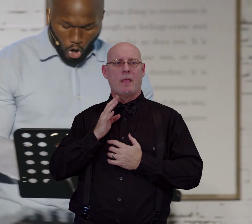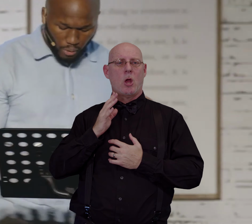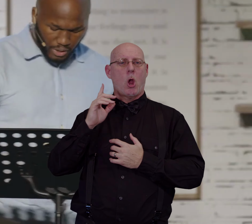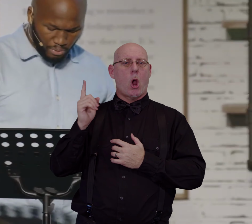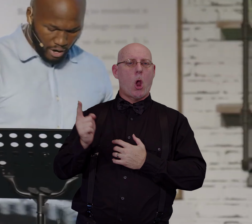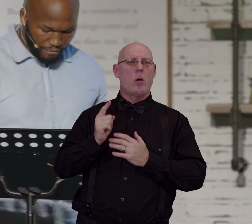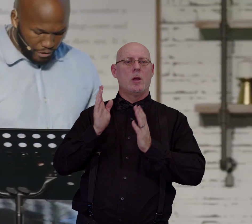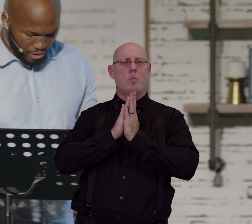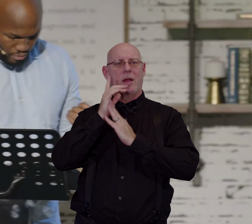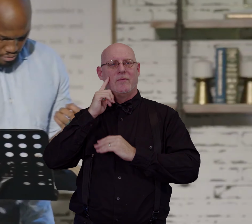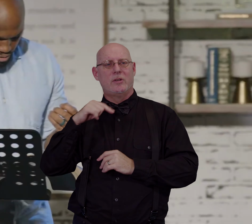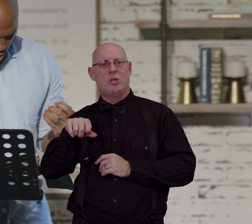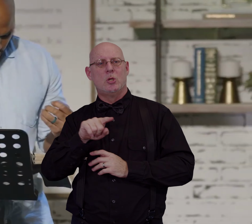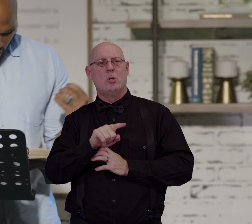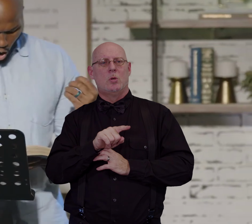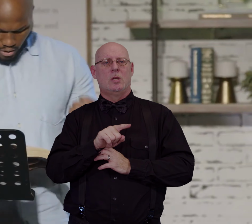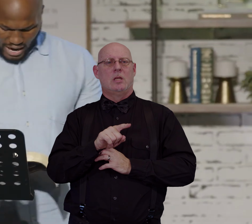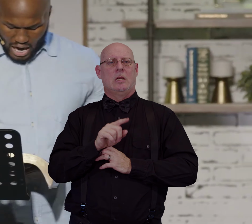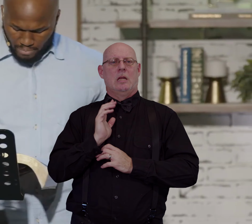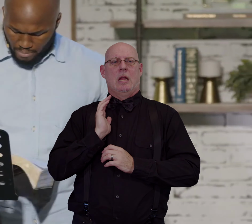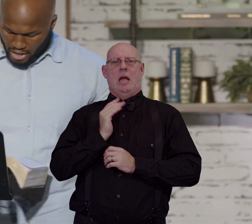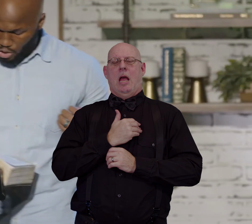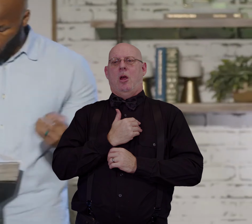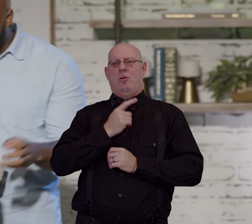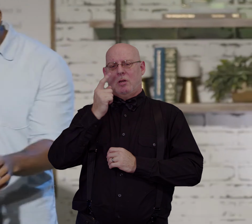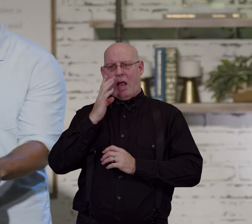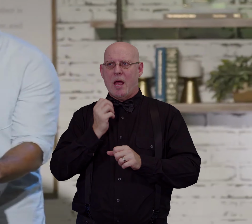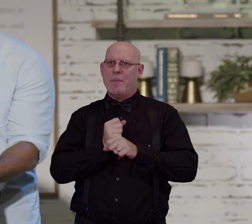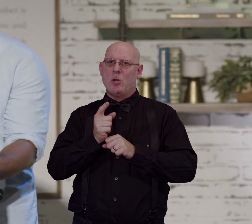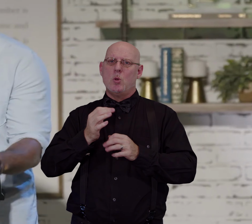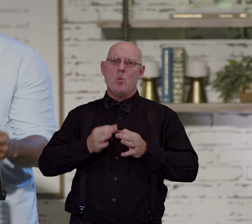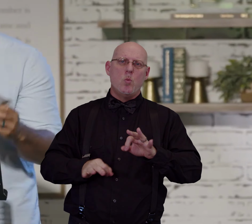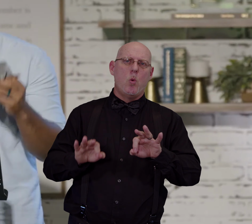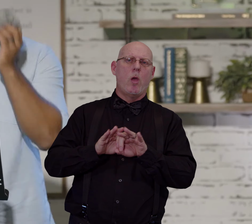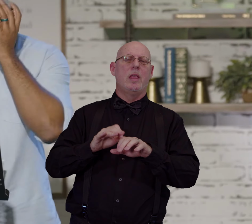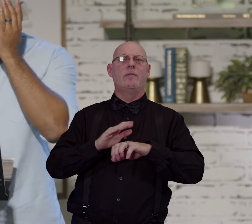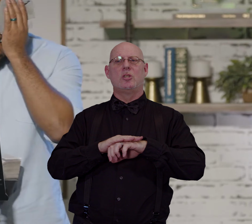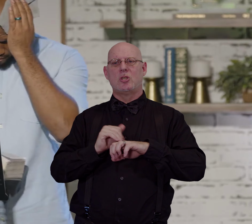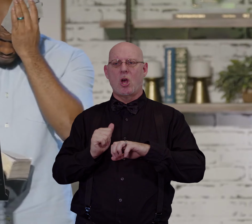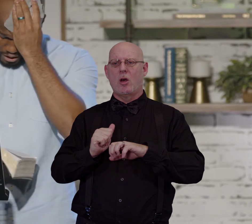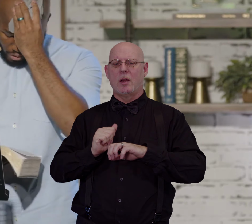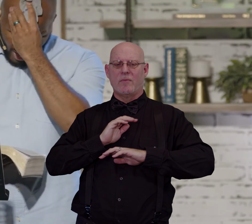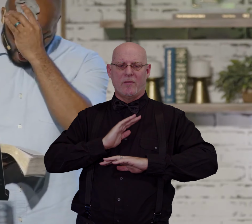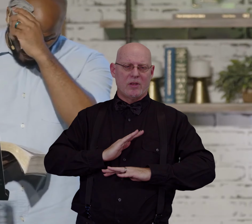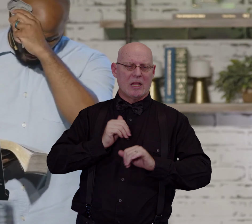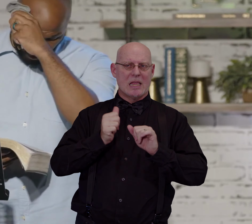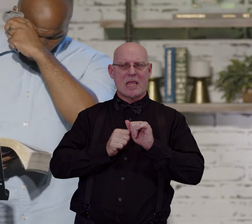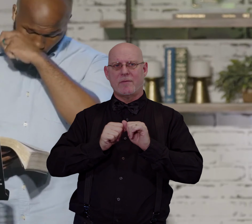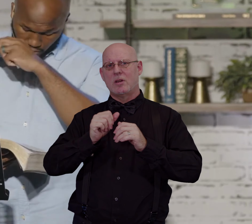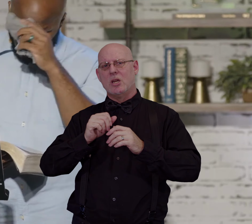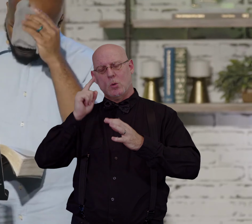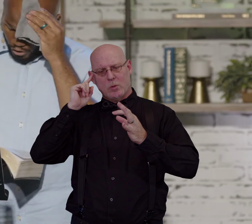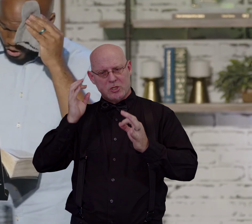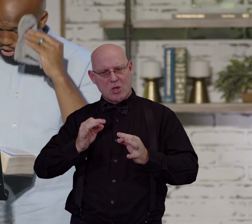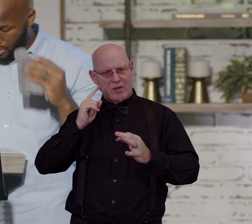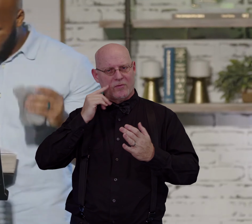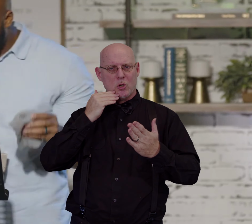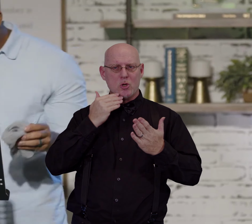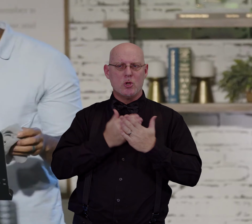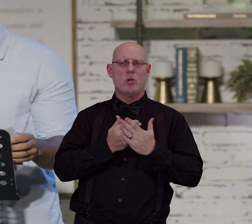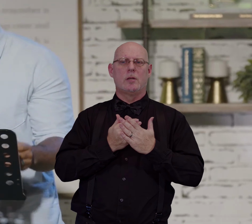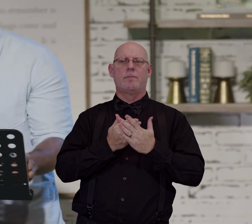we always pray for you that our God may make you worthy of his calling and may fulfill every resolve for